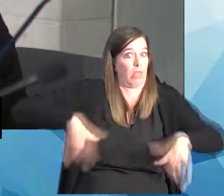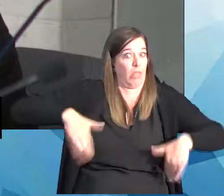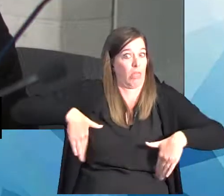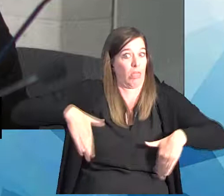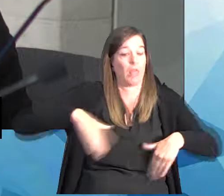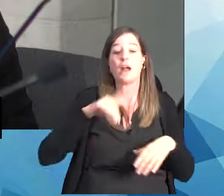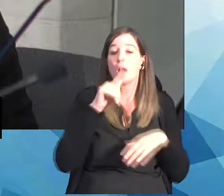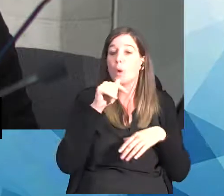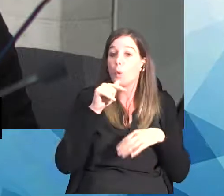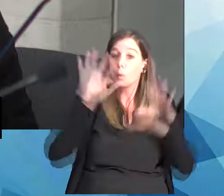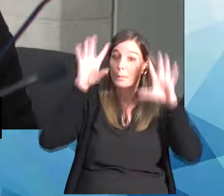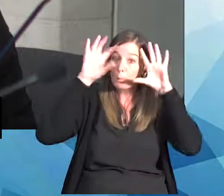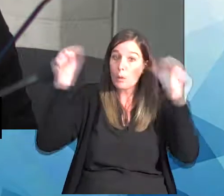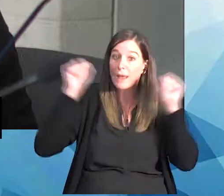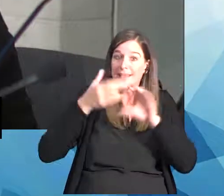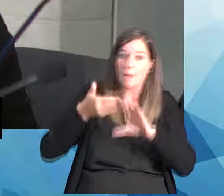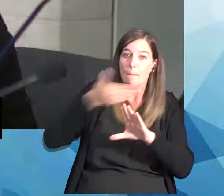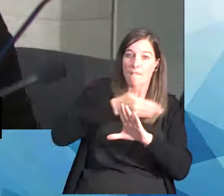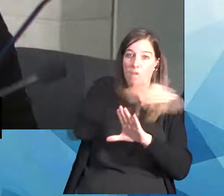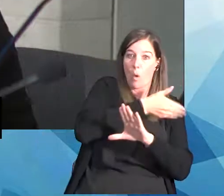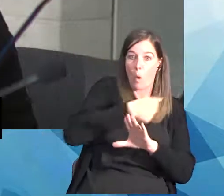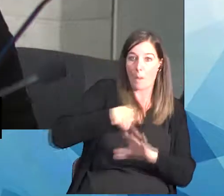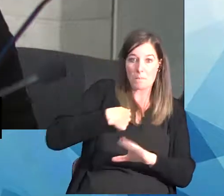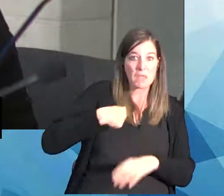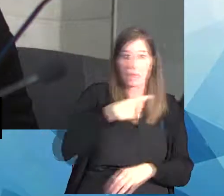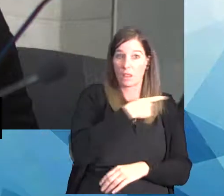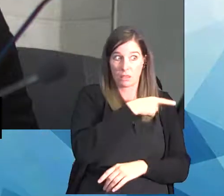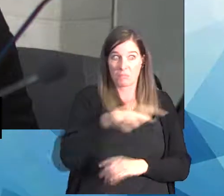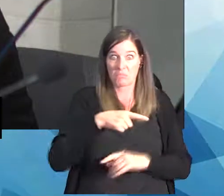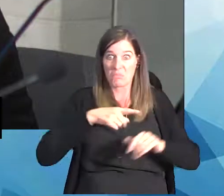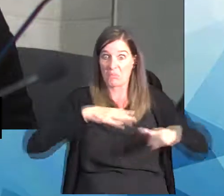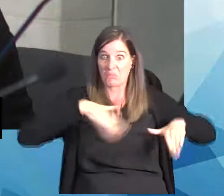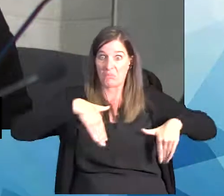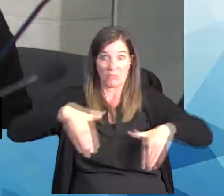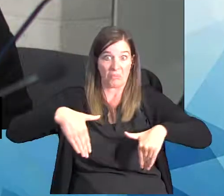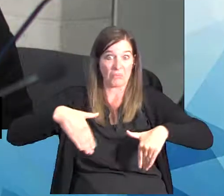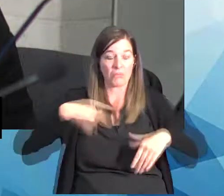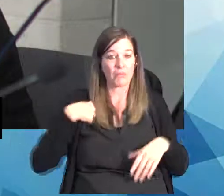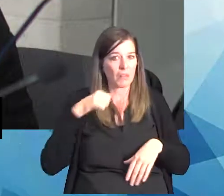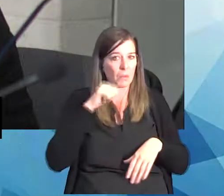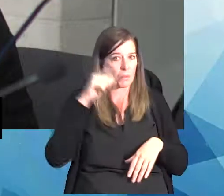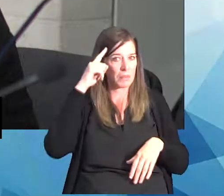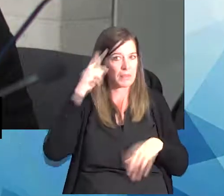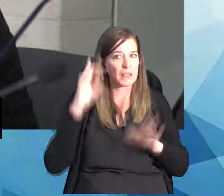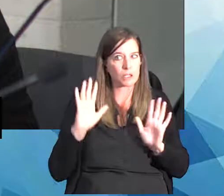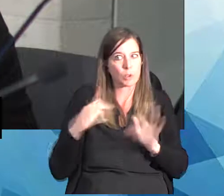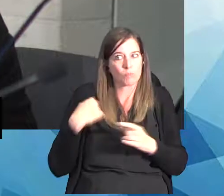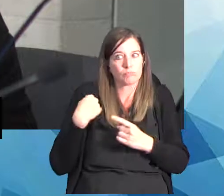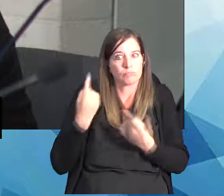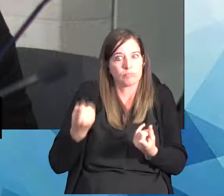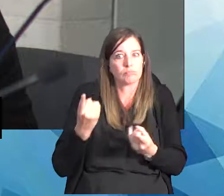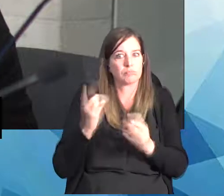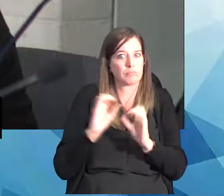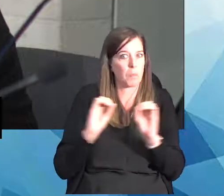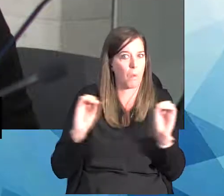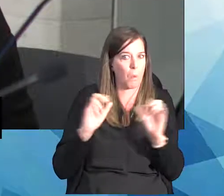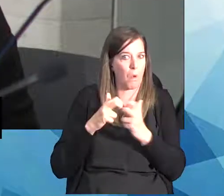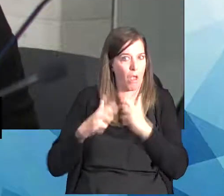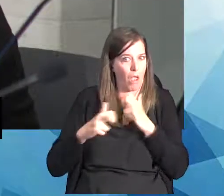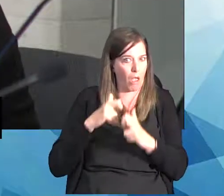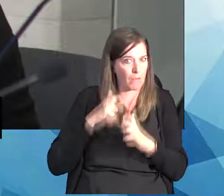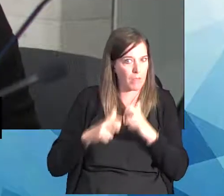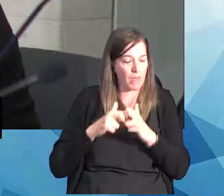me with me have had to do that. So it hasn't been an issue for us. So I'm